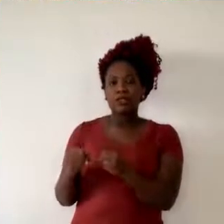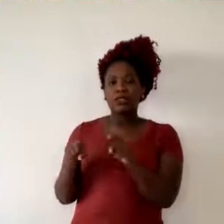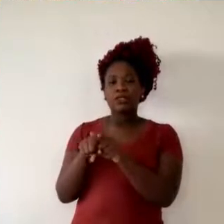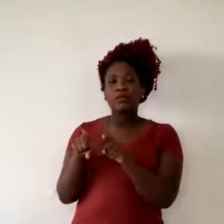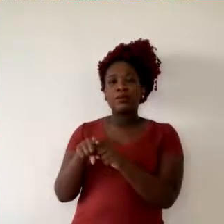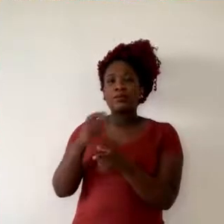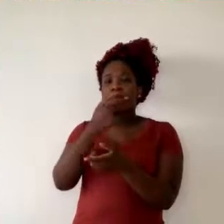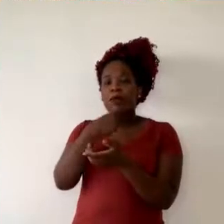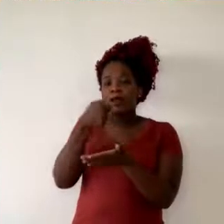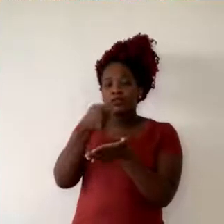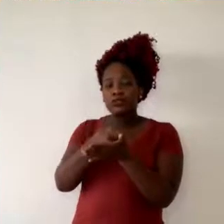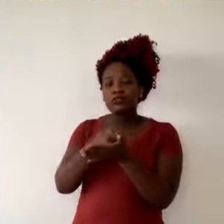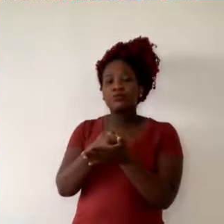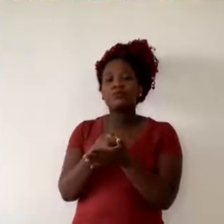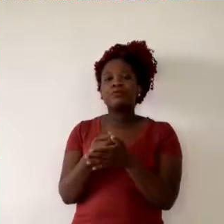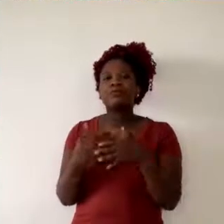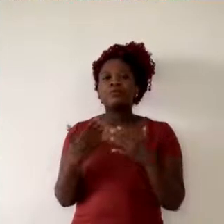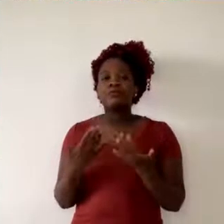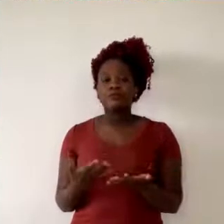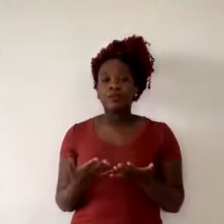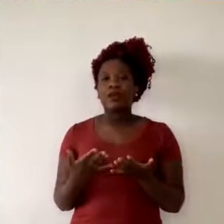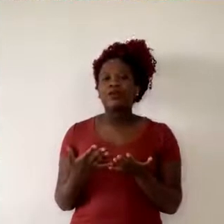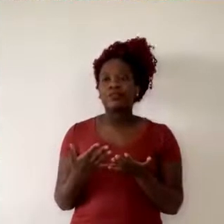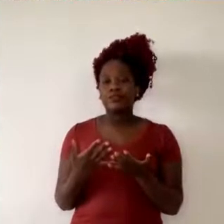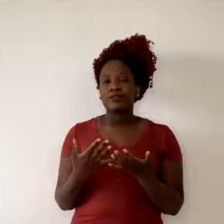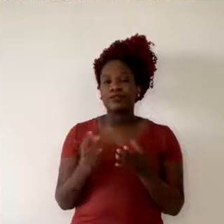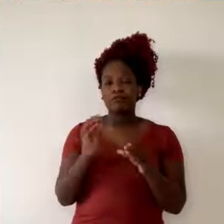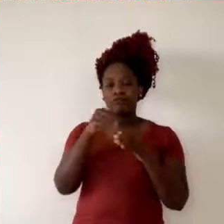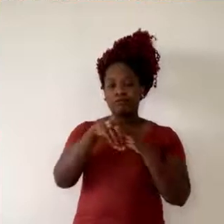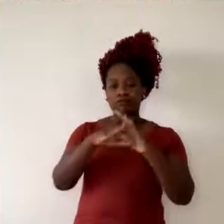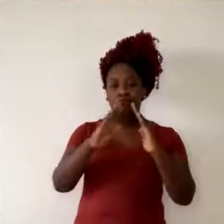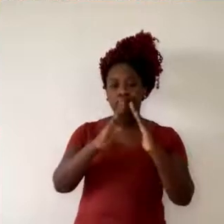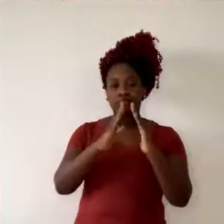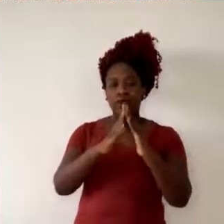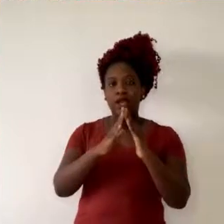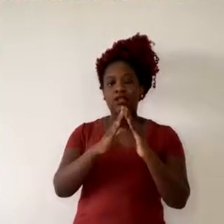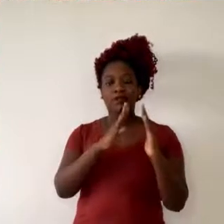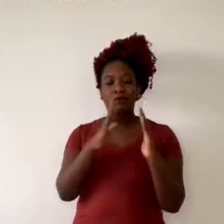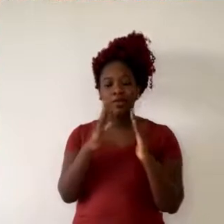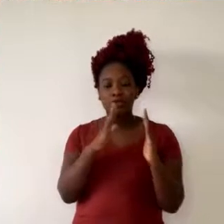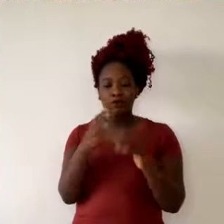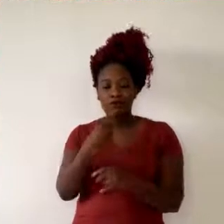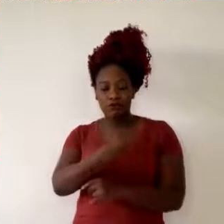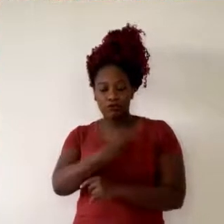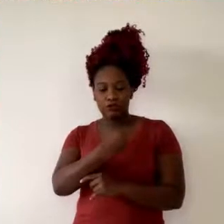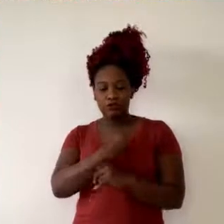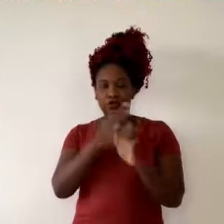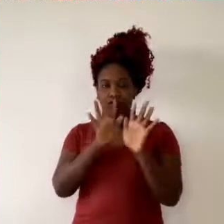and power inequalities, but now domestic